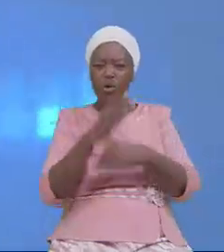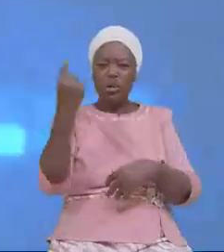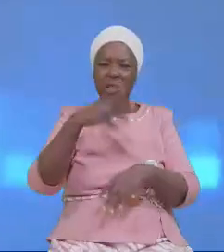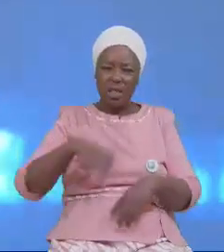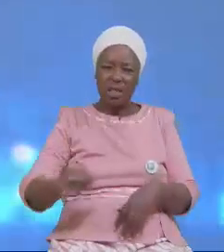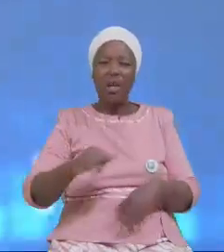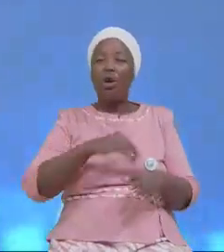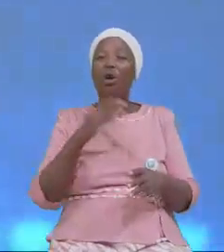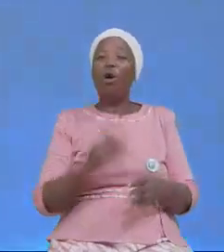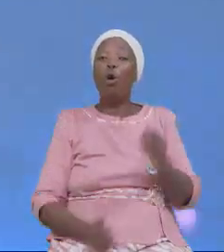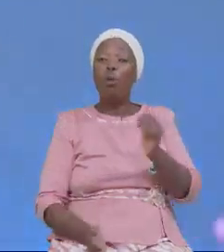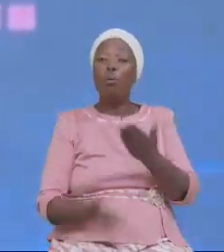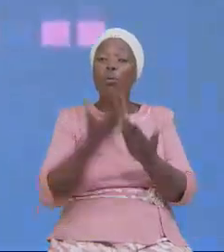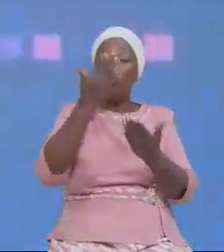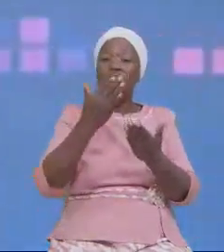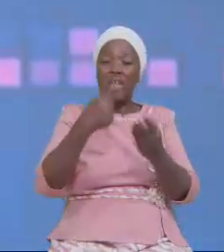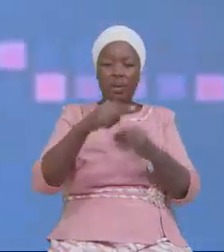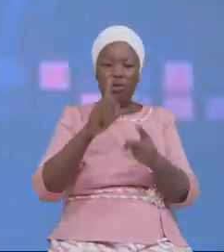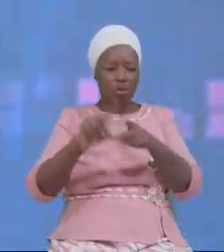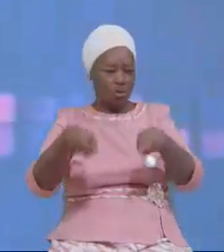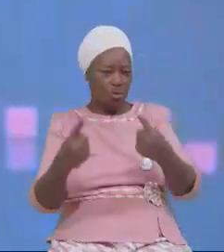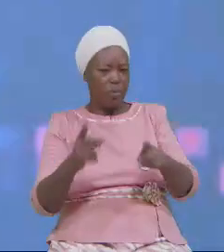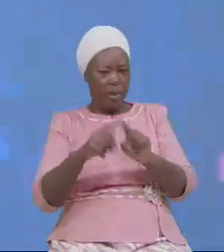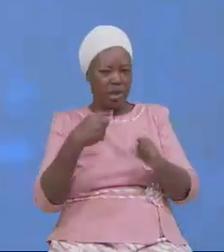about to go, but he said, Lord,